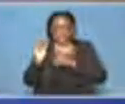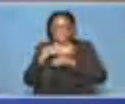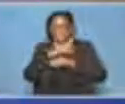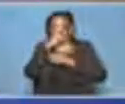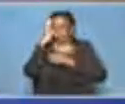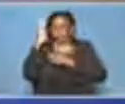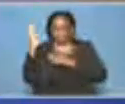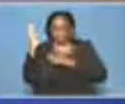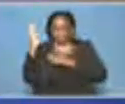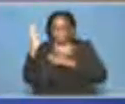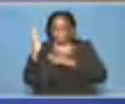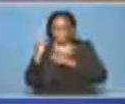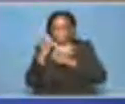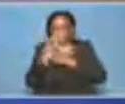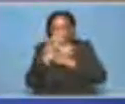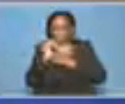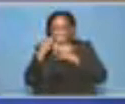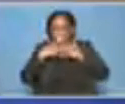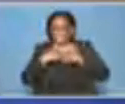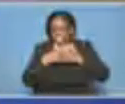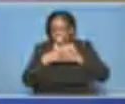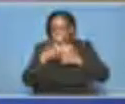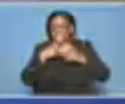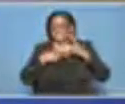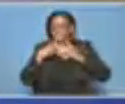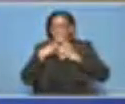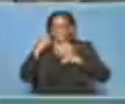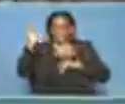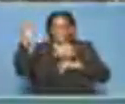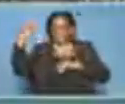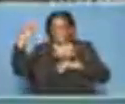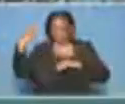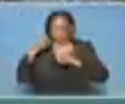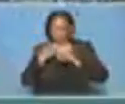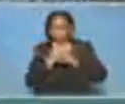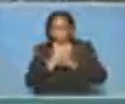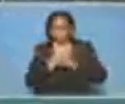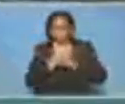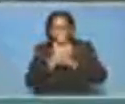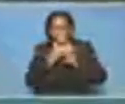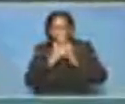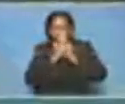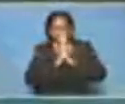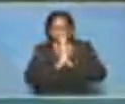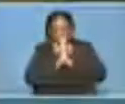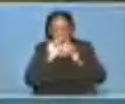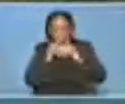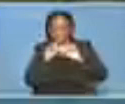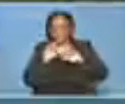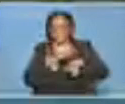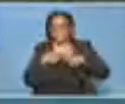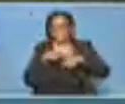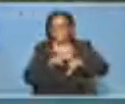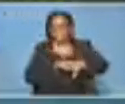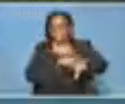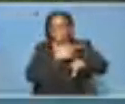wind, power. So that 100% of our energy needs are coming from solar. When asked about the timeline for the